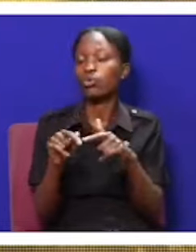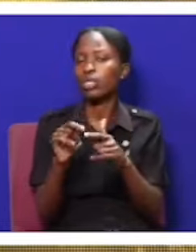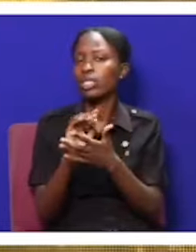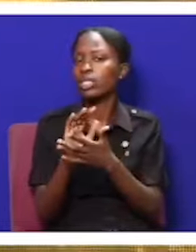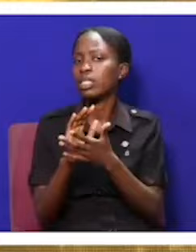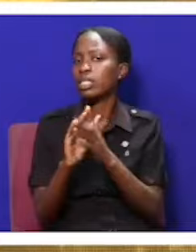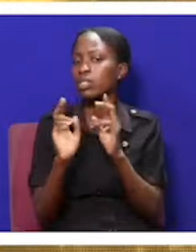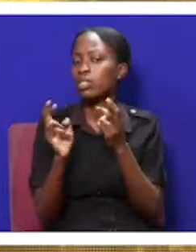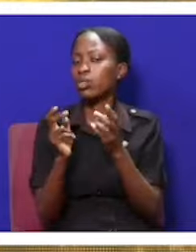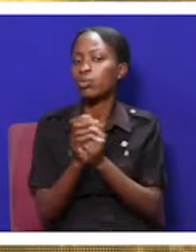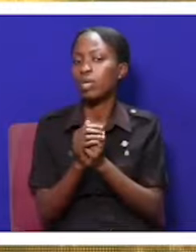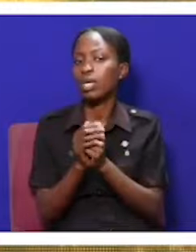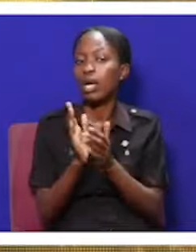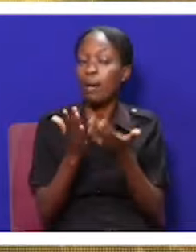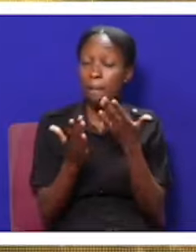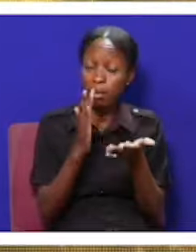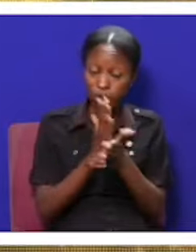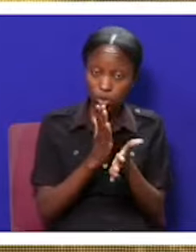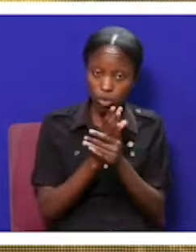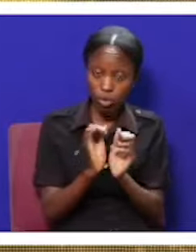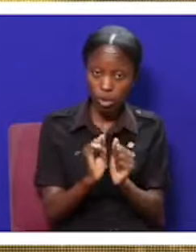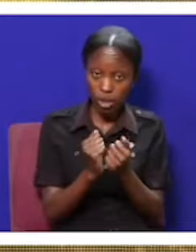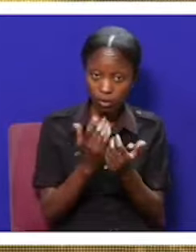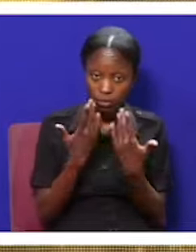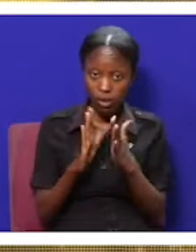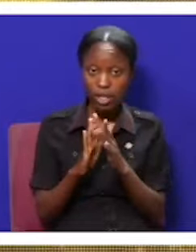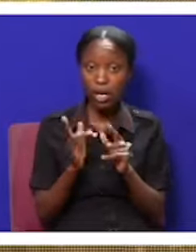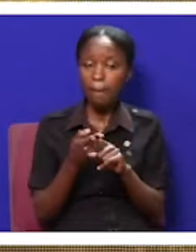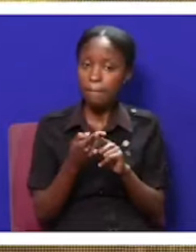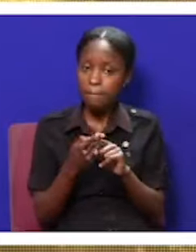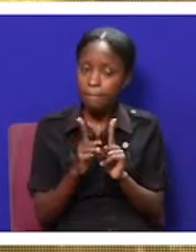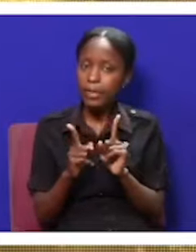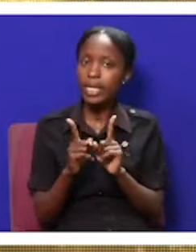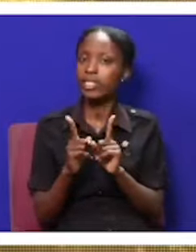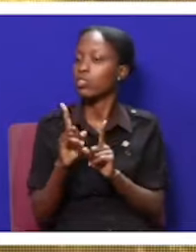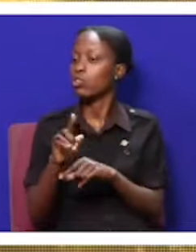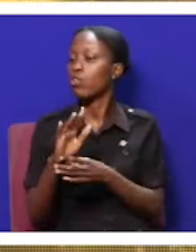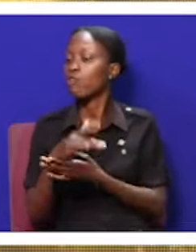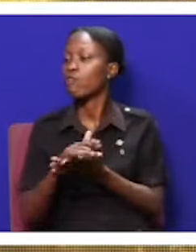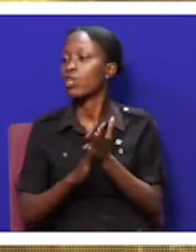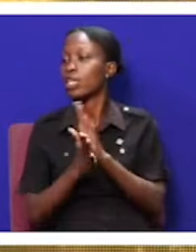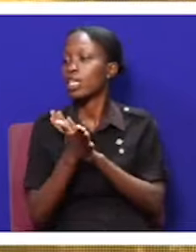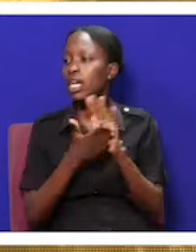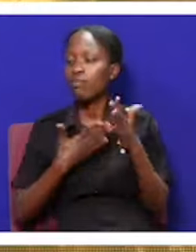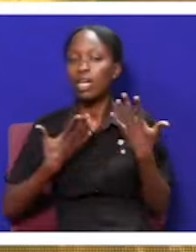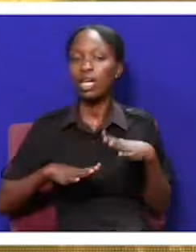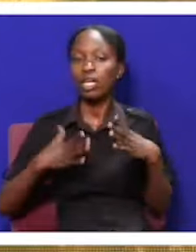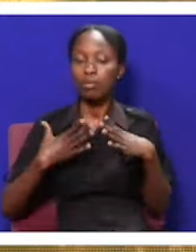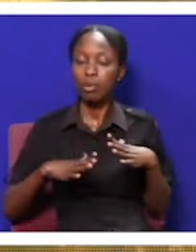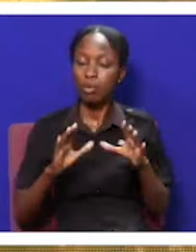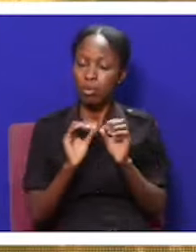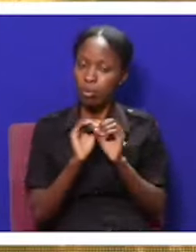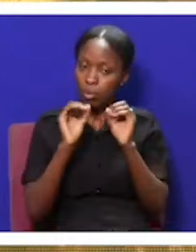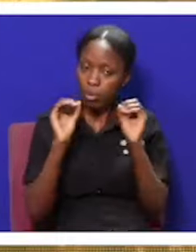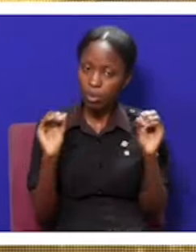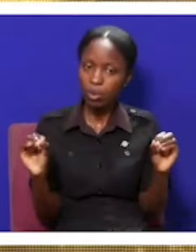is, you could be saved already, but you've been harboring anger and unforgiveness in your heart. Maybe